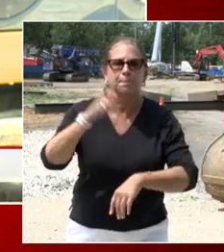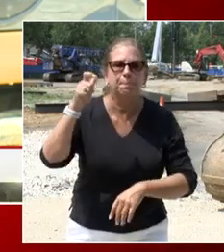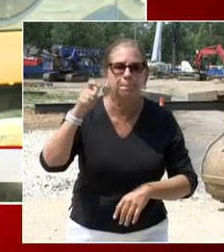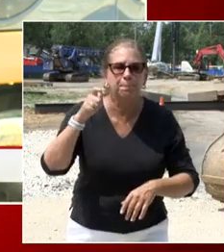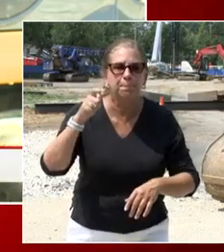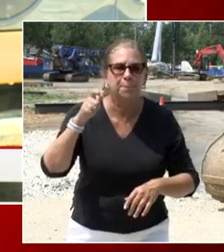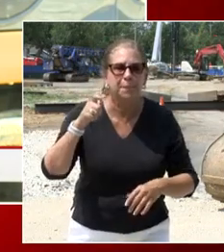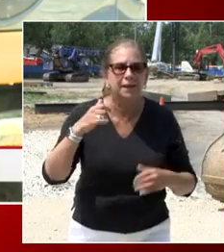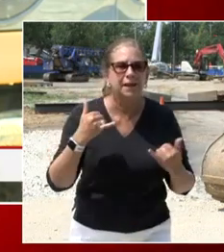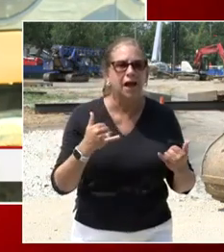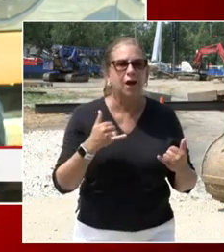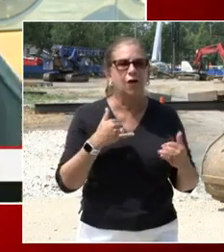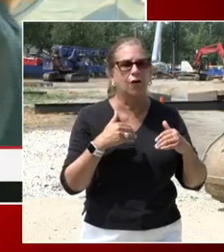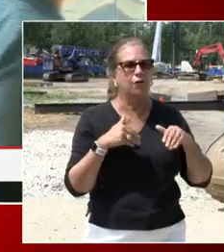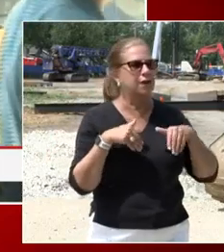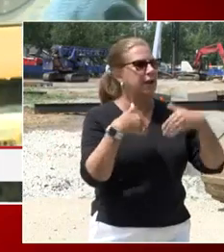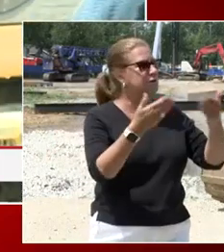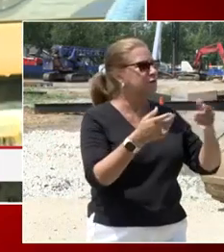Gray.